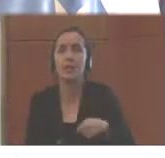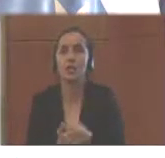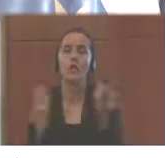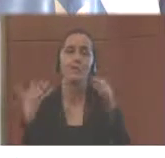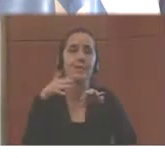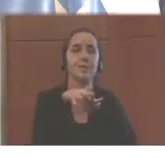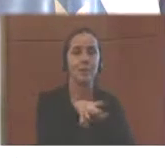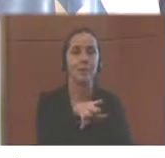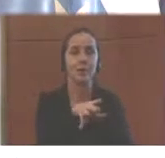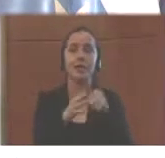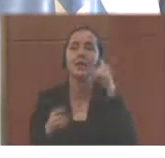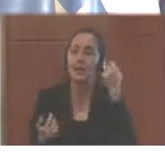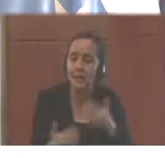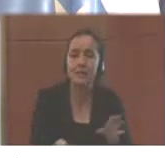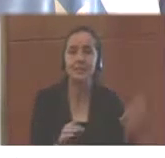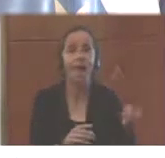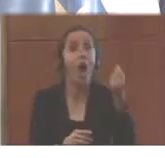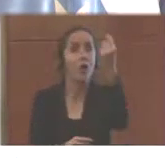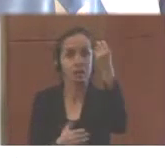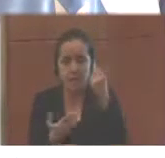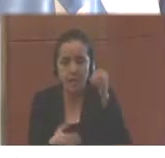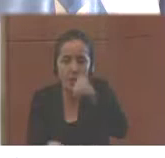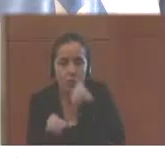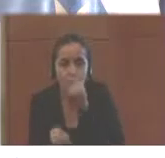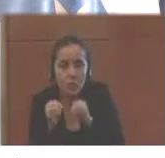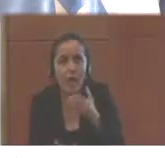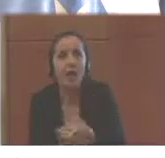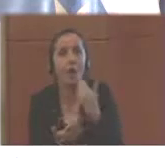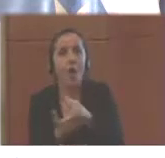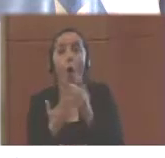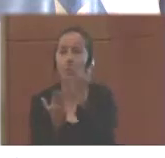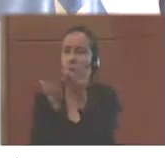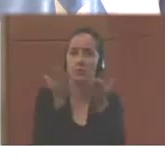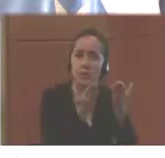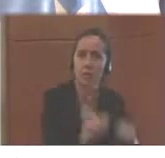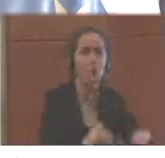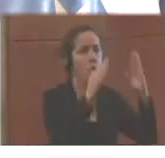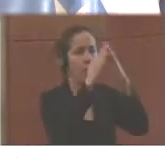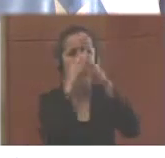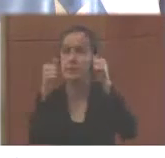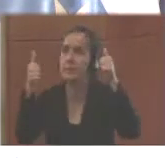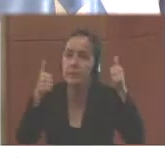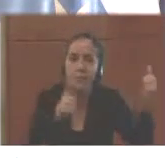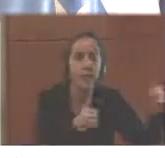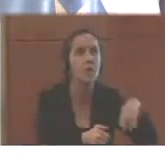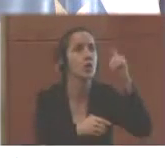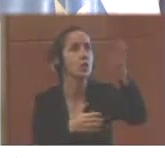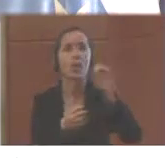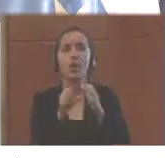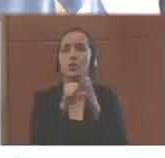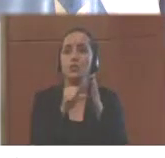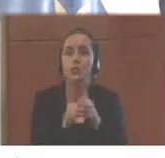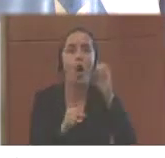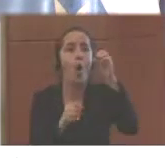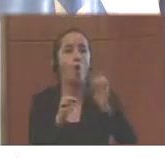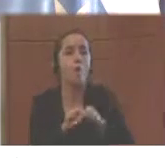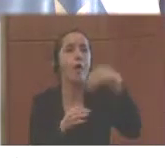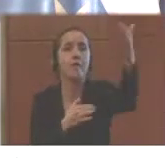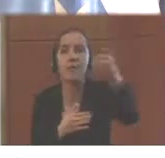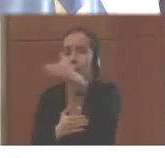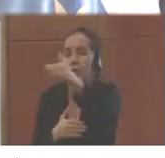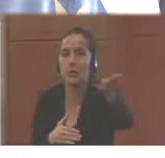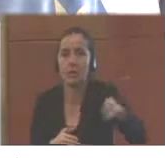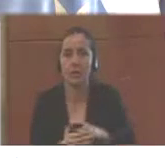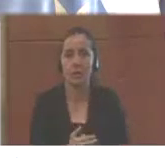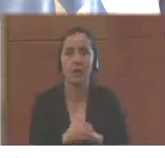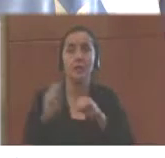but also they must include the productive aspects, generating income and access to services and dignified housing in rural and